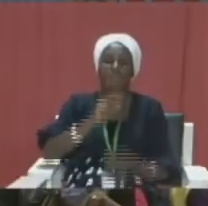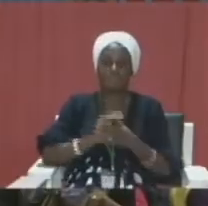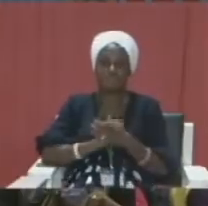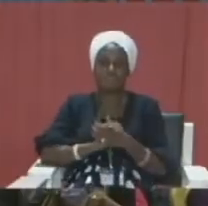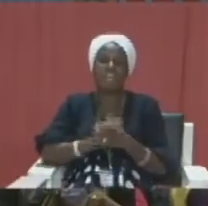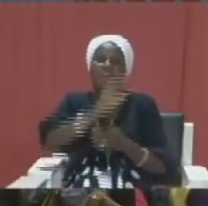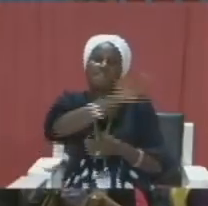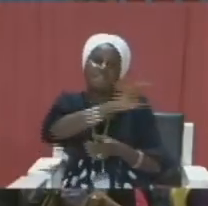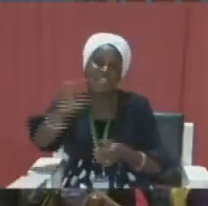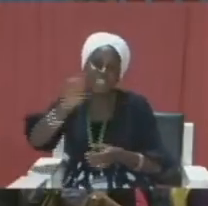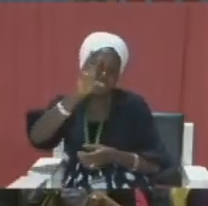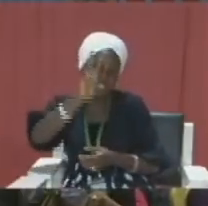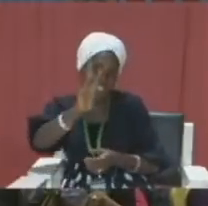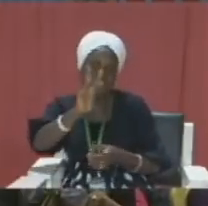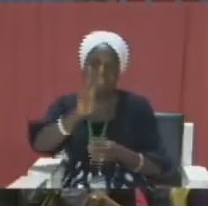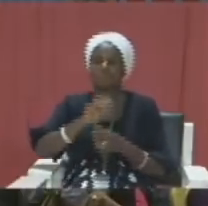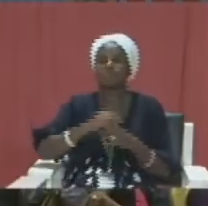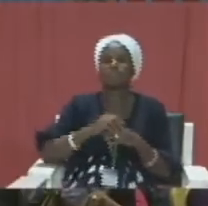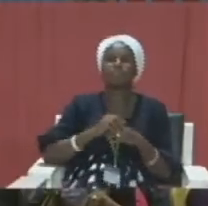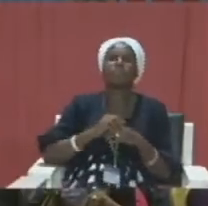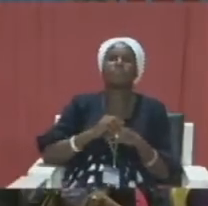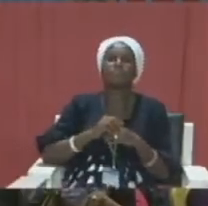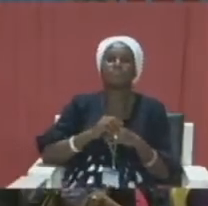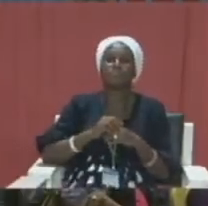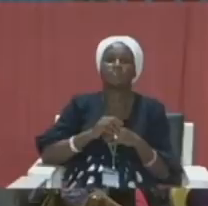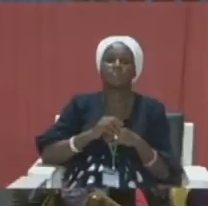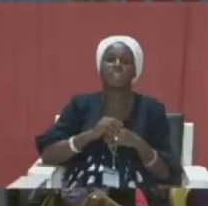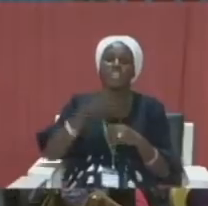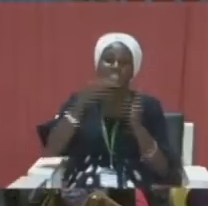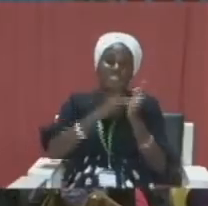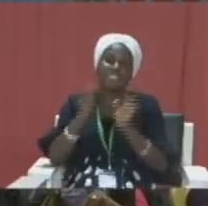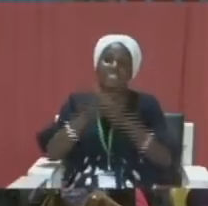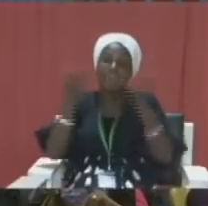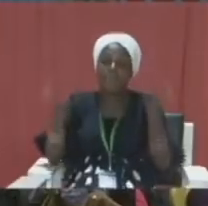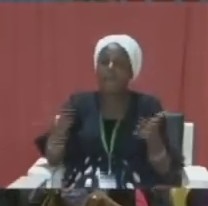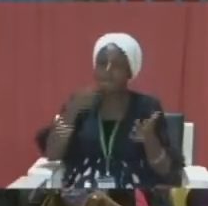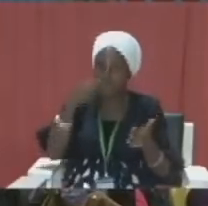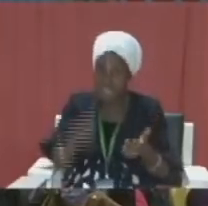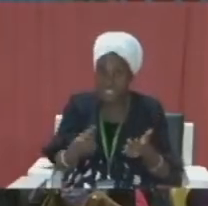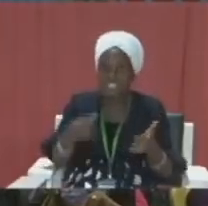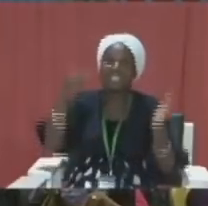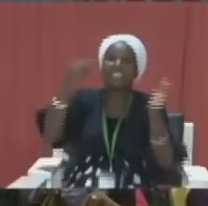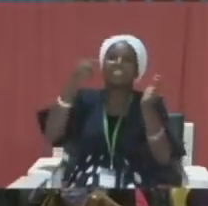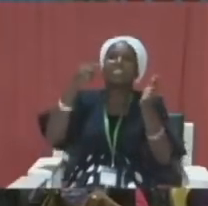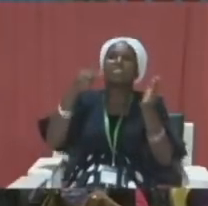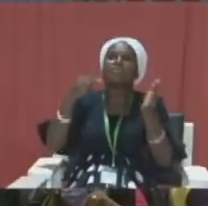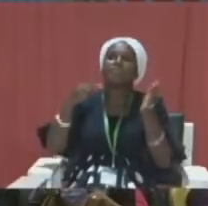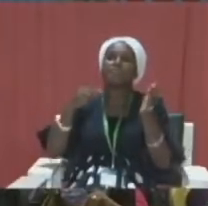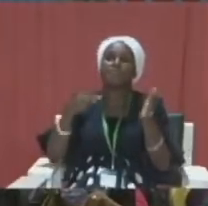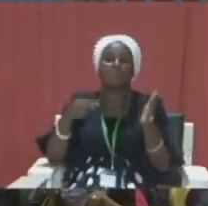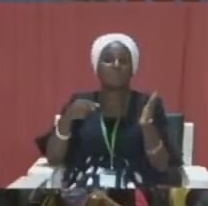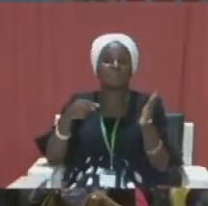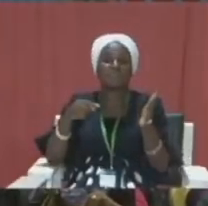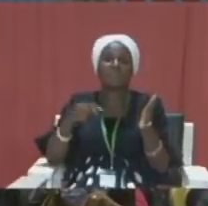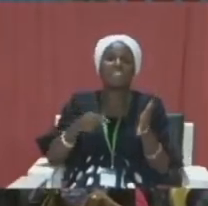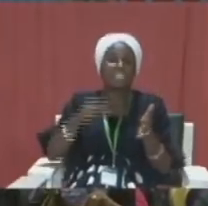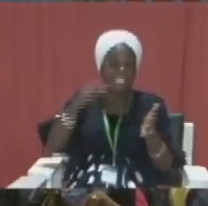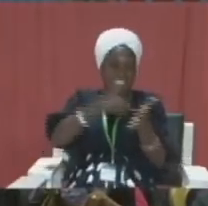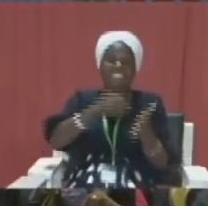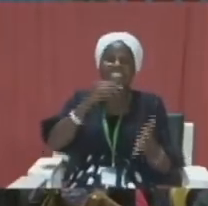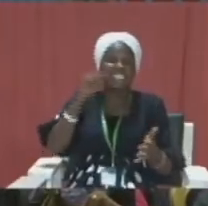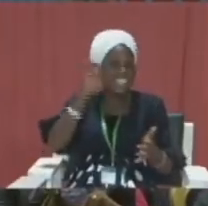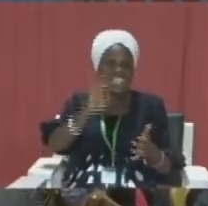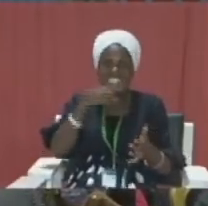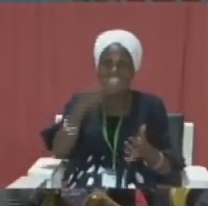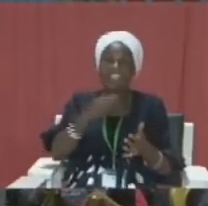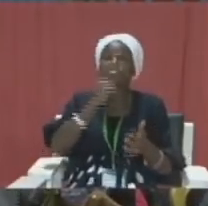verse 6, the scripture says, "This he said, not because he cared for the poor, but because he was a